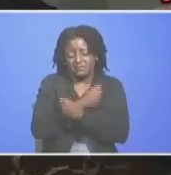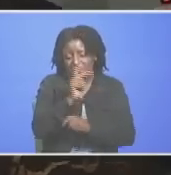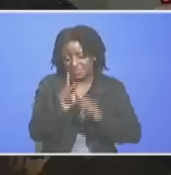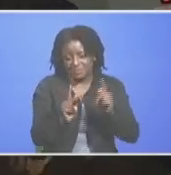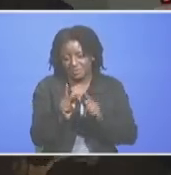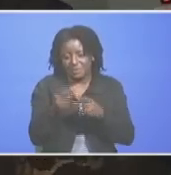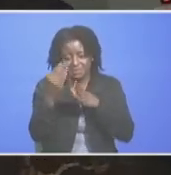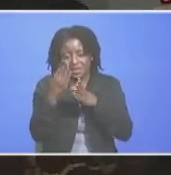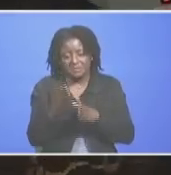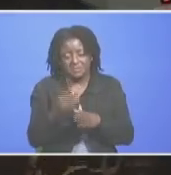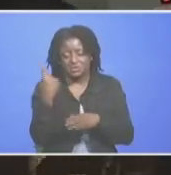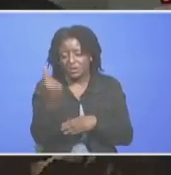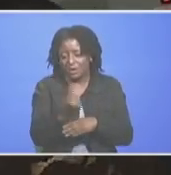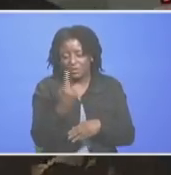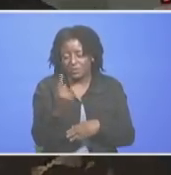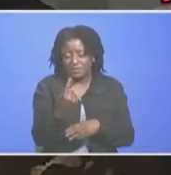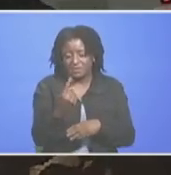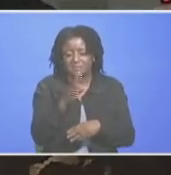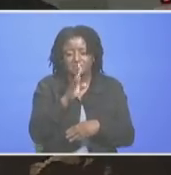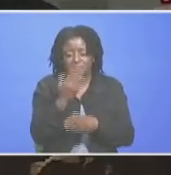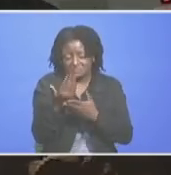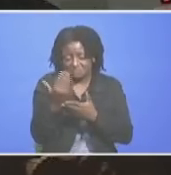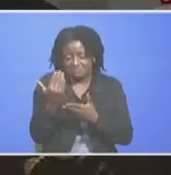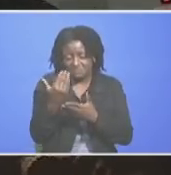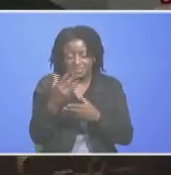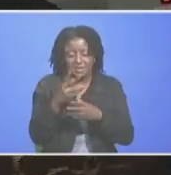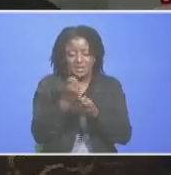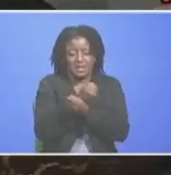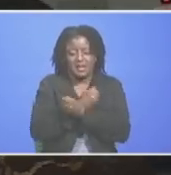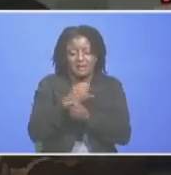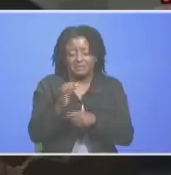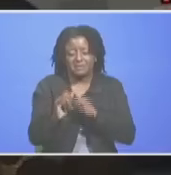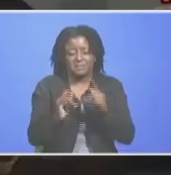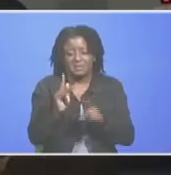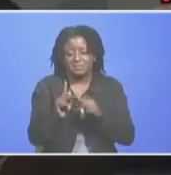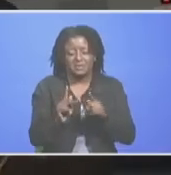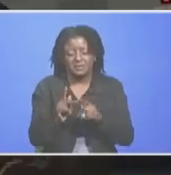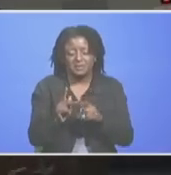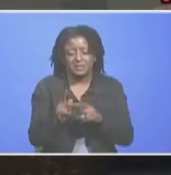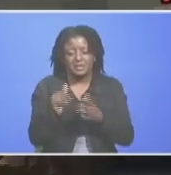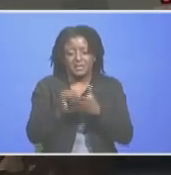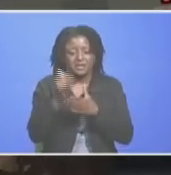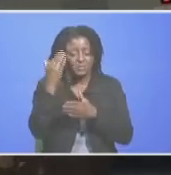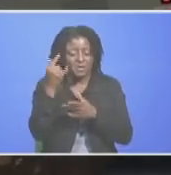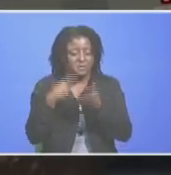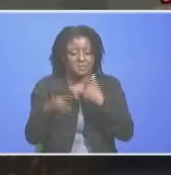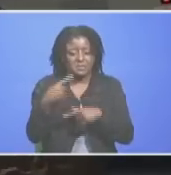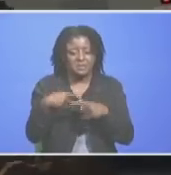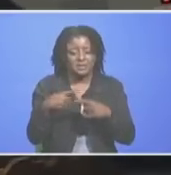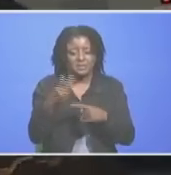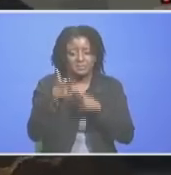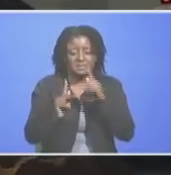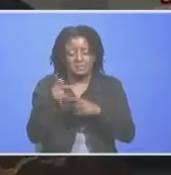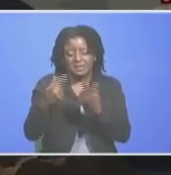people. That's what keeps bringing people back here to our shores, because we know how to make them feel at home.